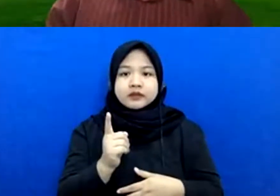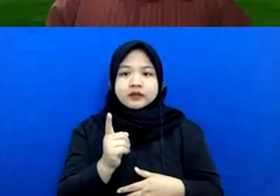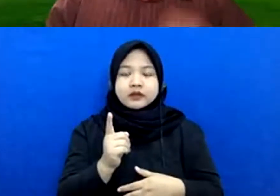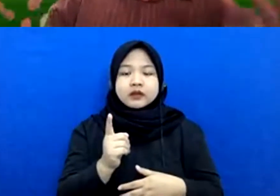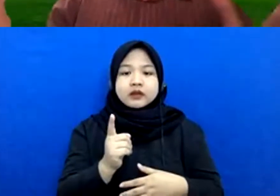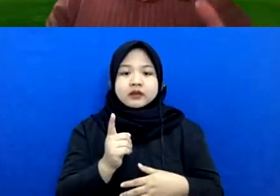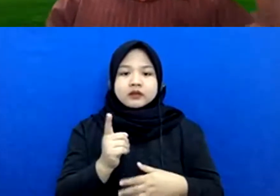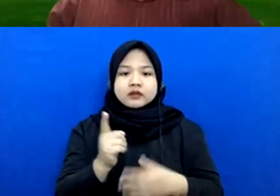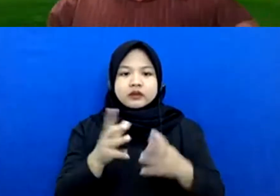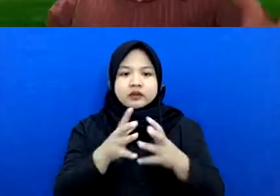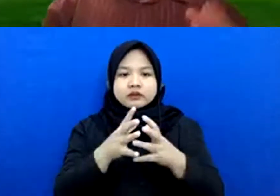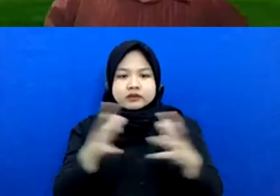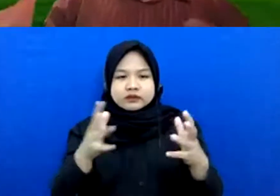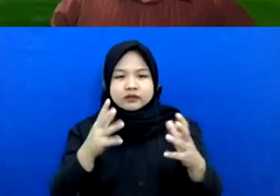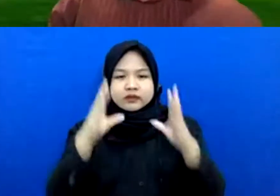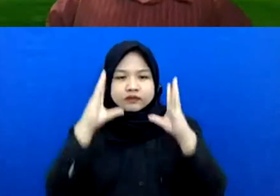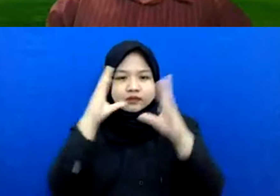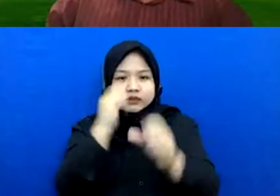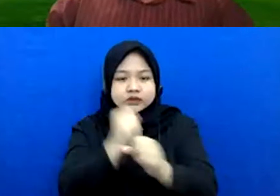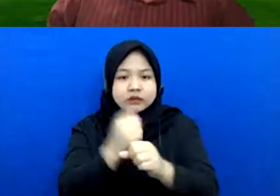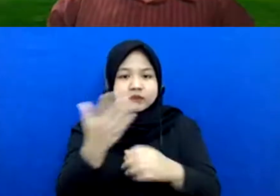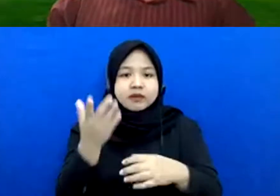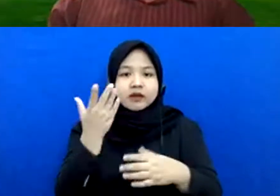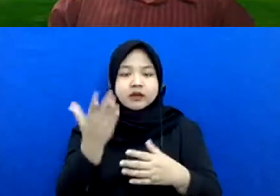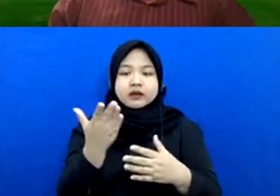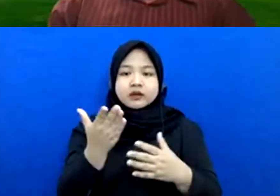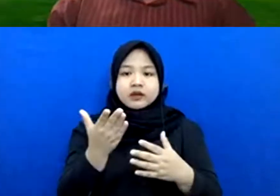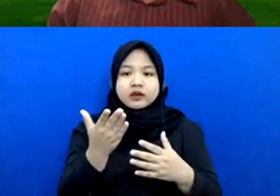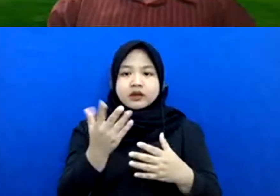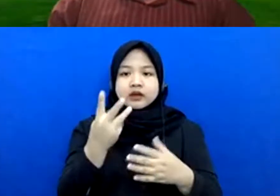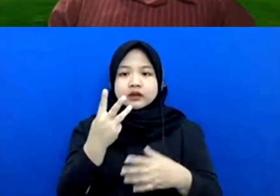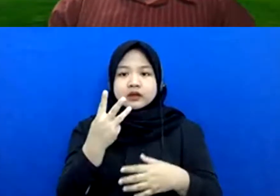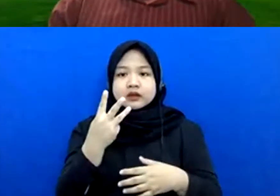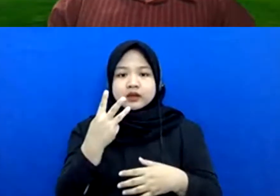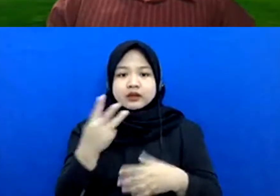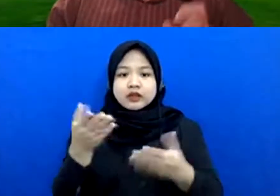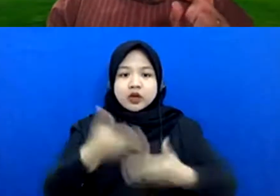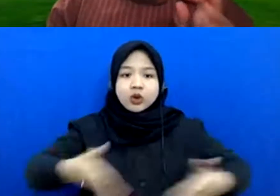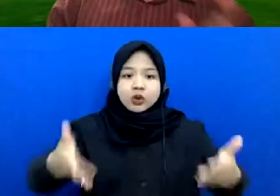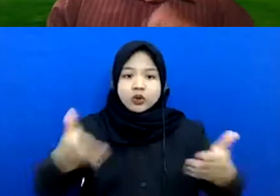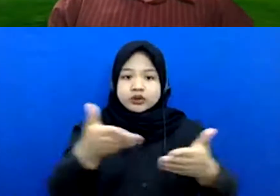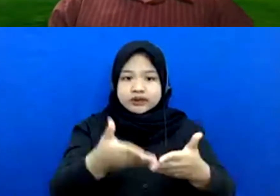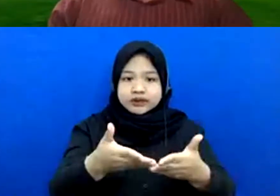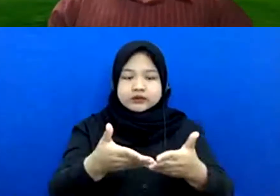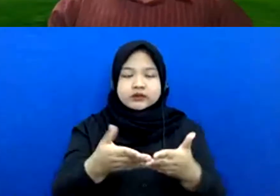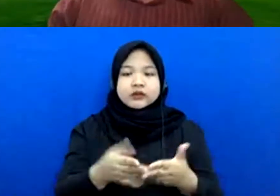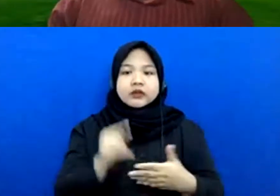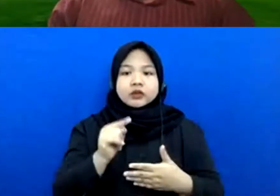tension is how you juxtapose those three contexts. It's also a